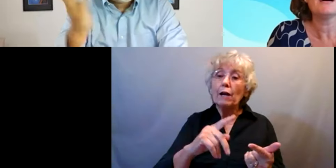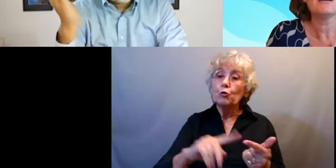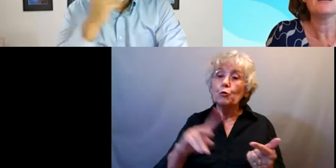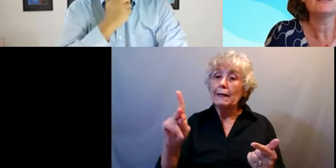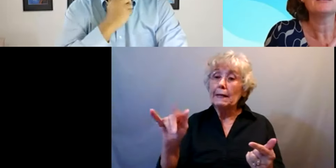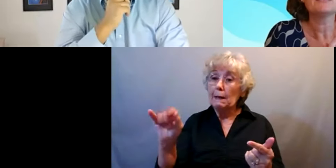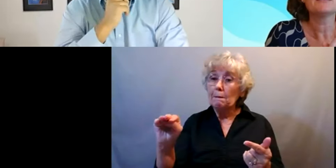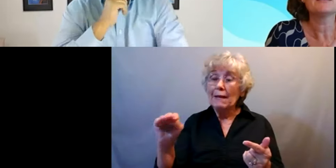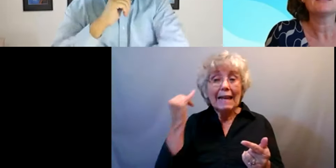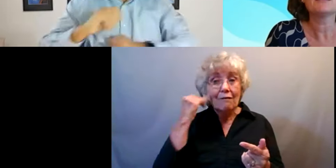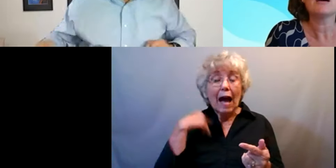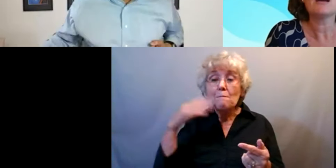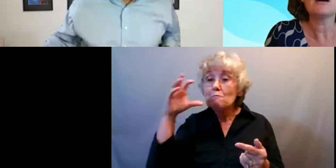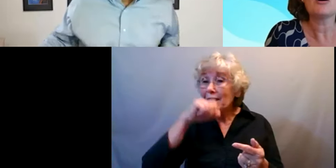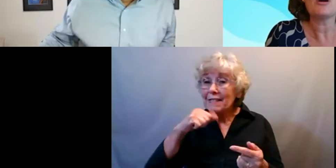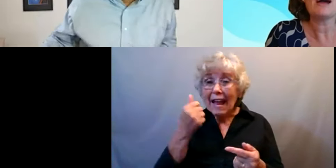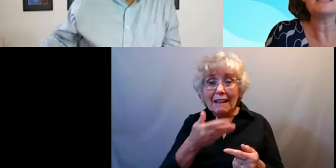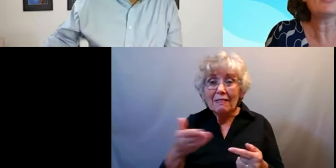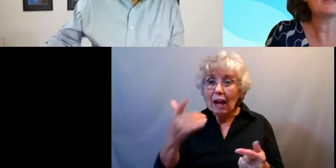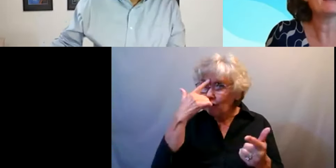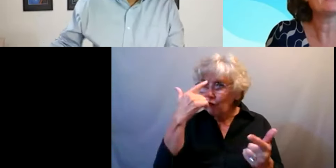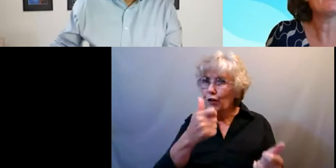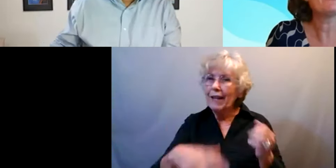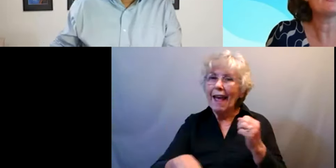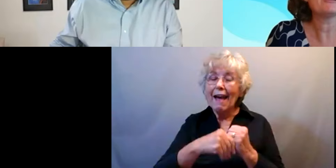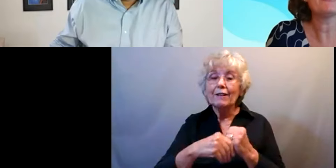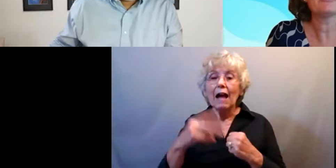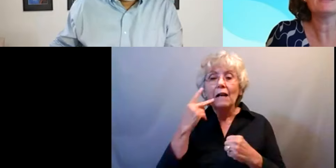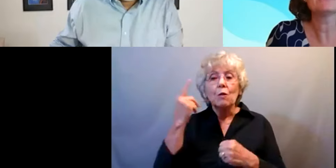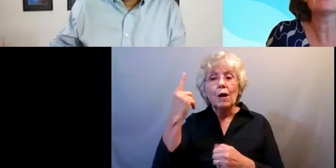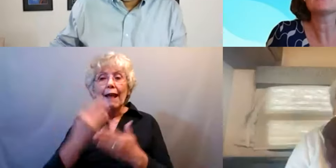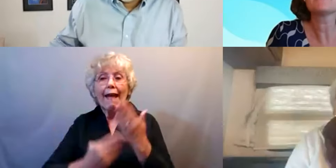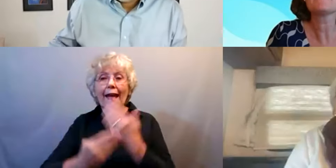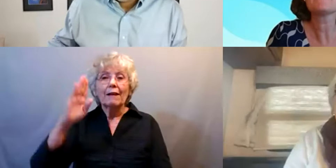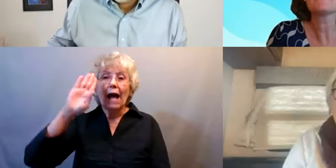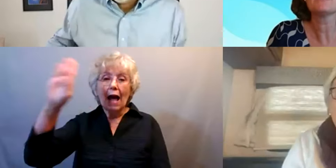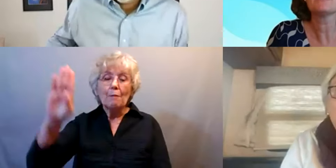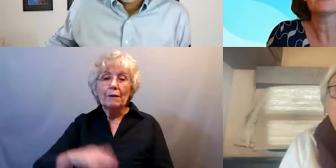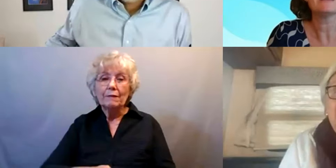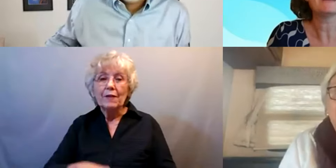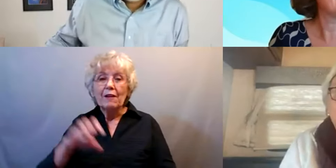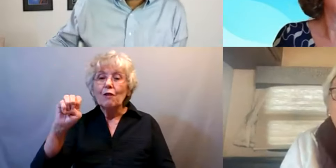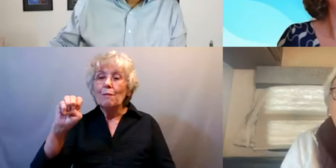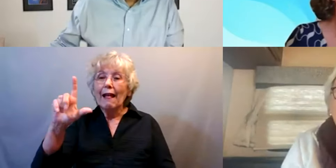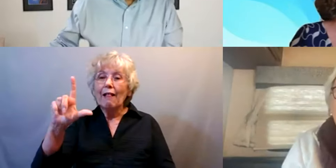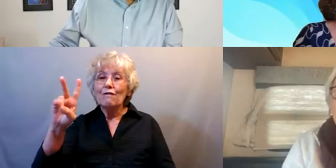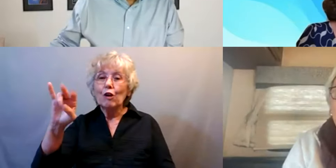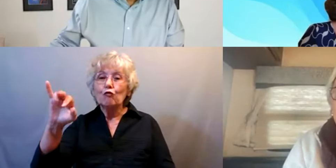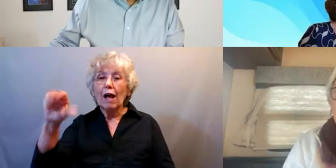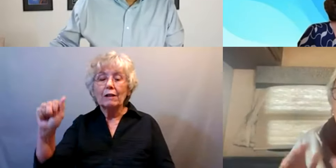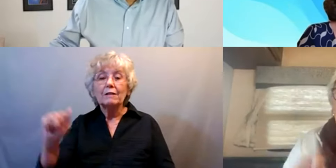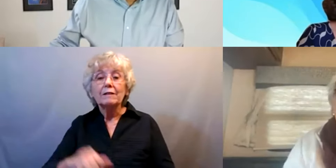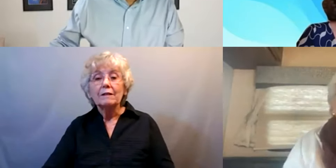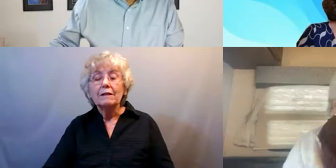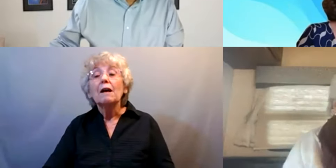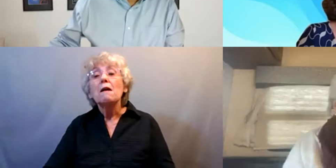missed anything, please feel free to add on. I see one hand up from Elvira. Oh, yeah, well, maybe I should